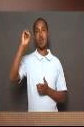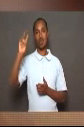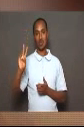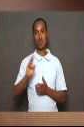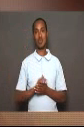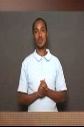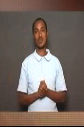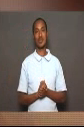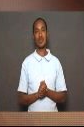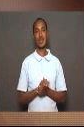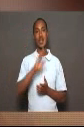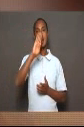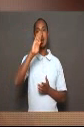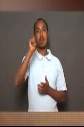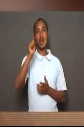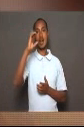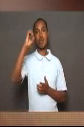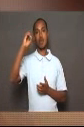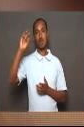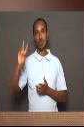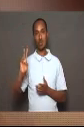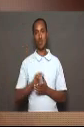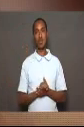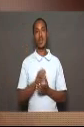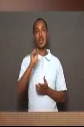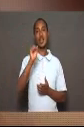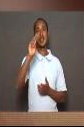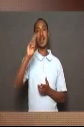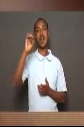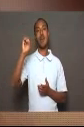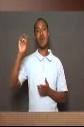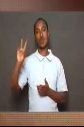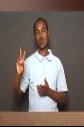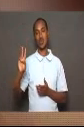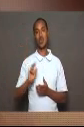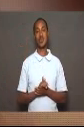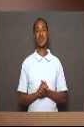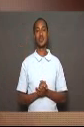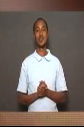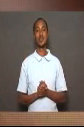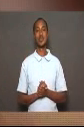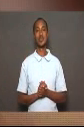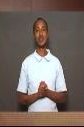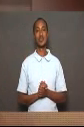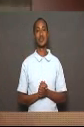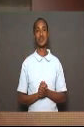peroxide, barium peroxide, or even strontium peroxide.